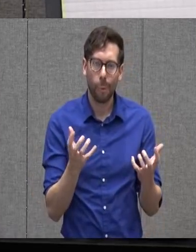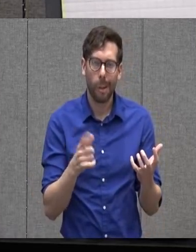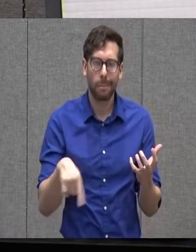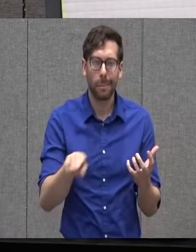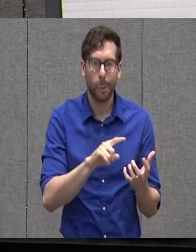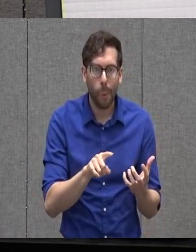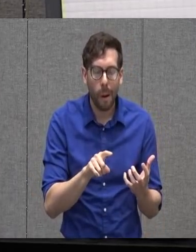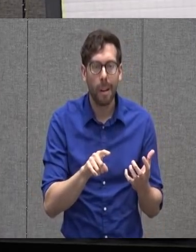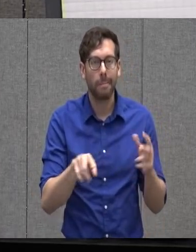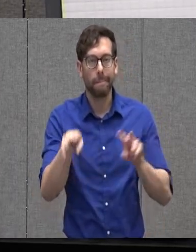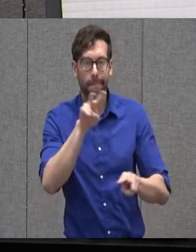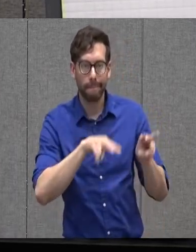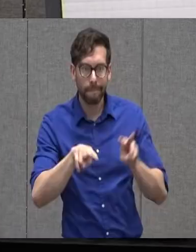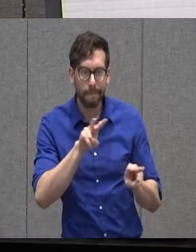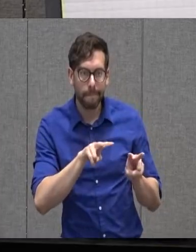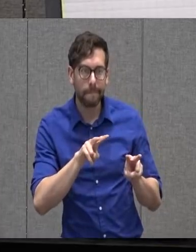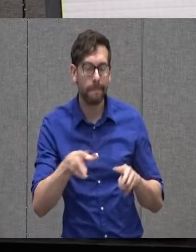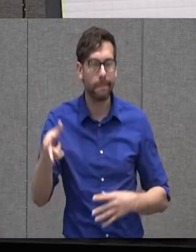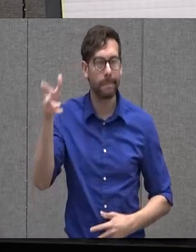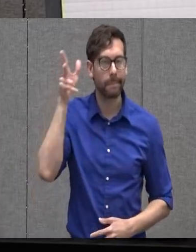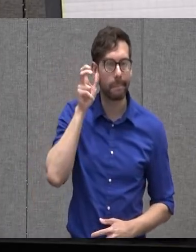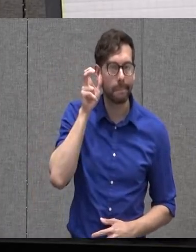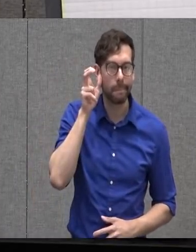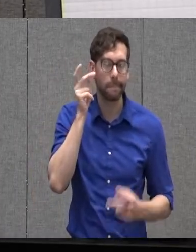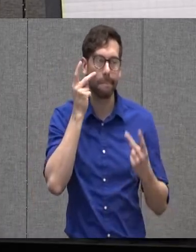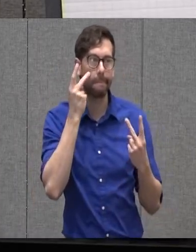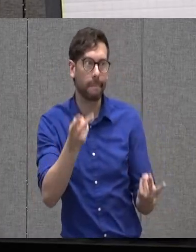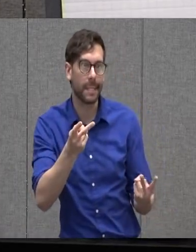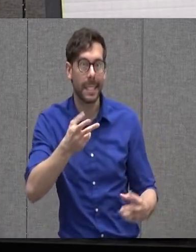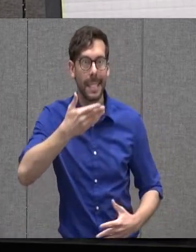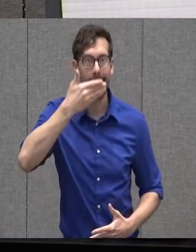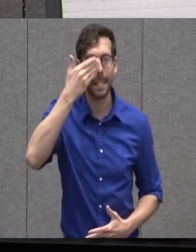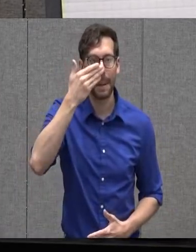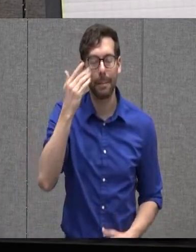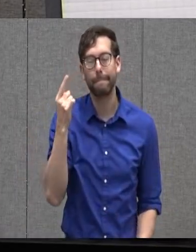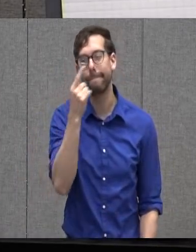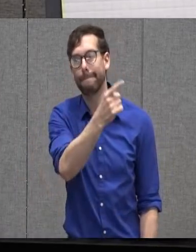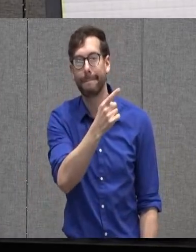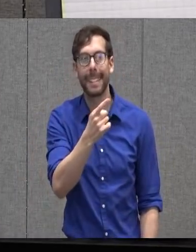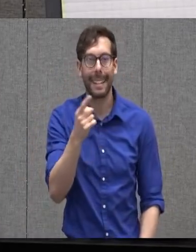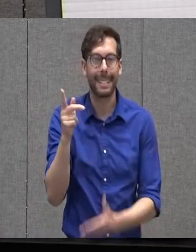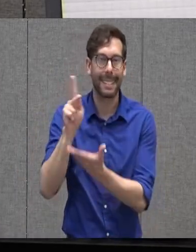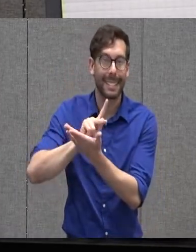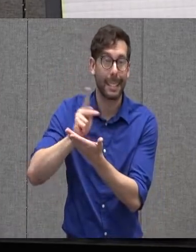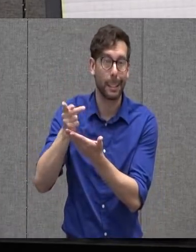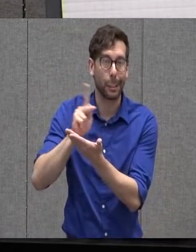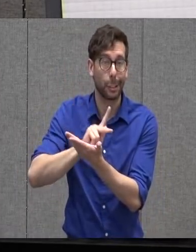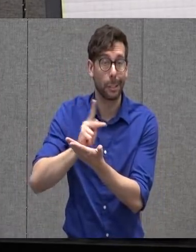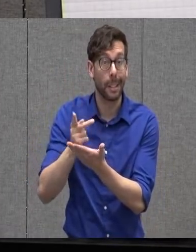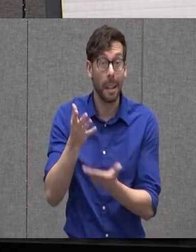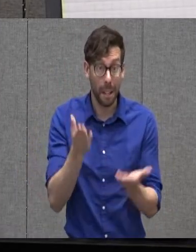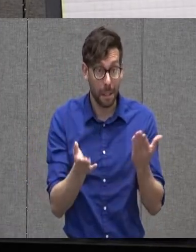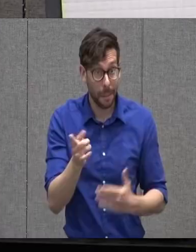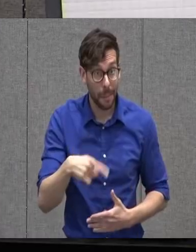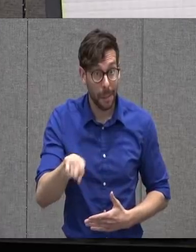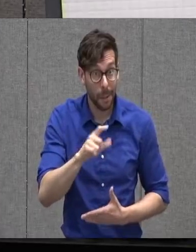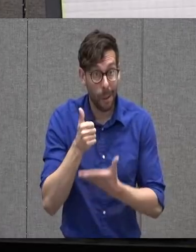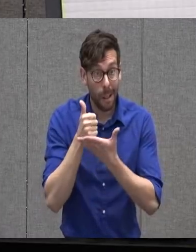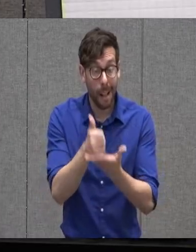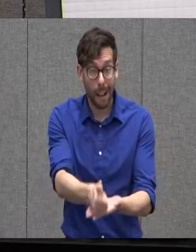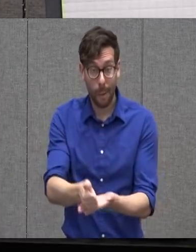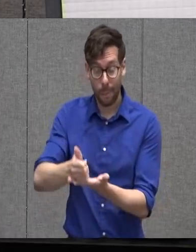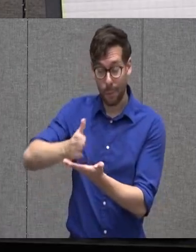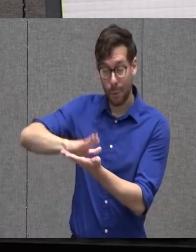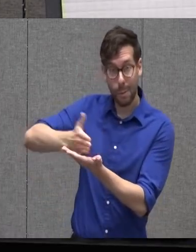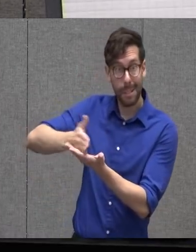see, hear, smell what's happening in the kitchen. Maybe you help with cooking in the kitchen. Maybe you see